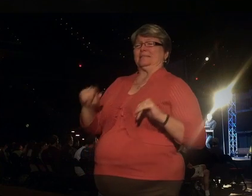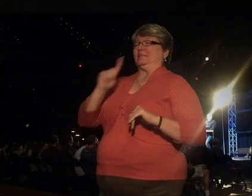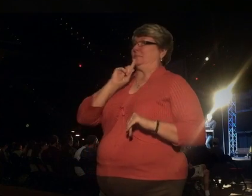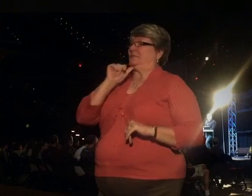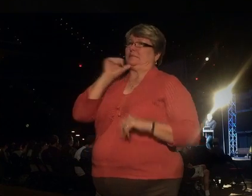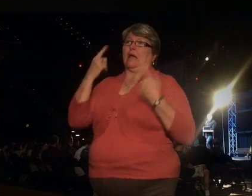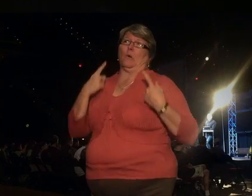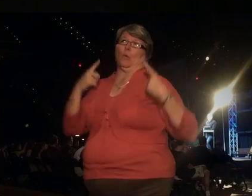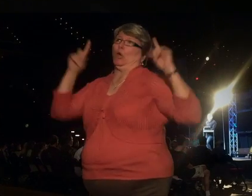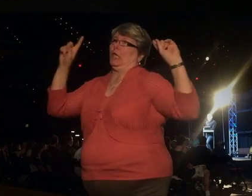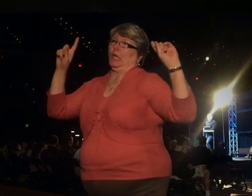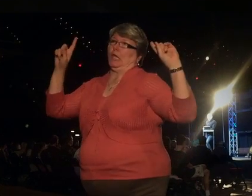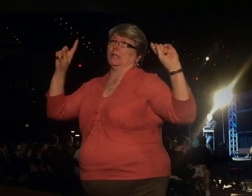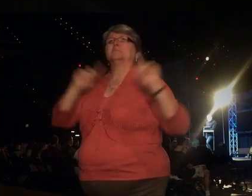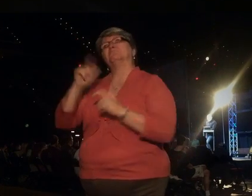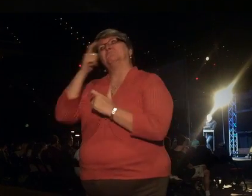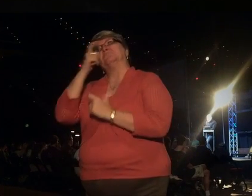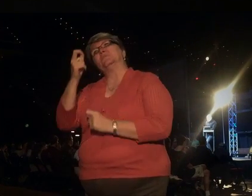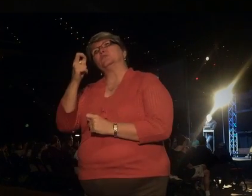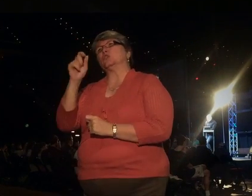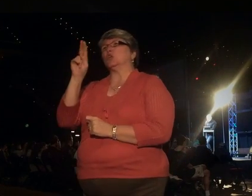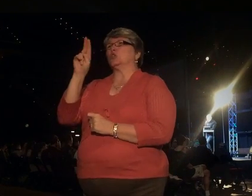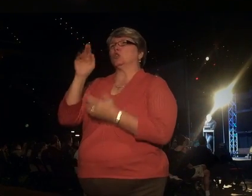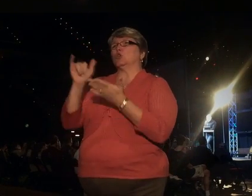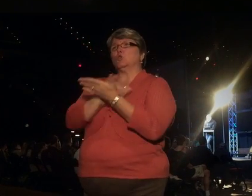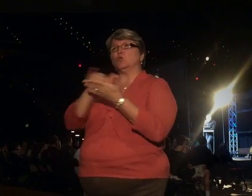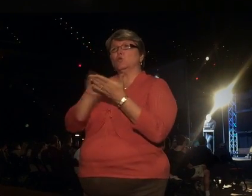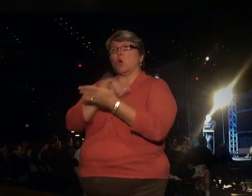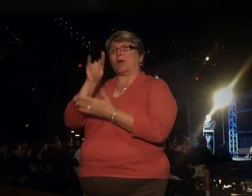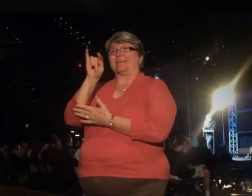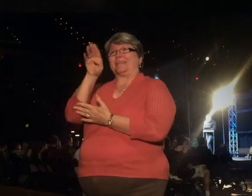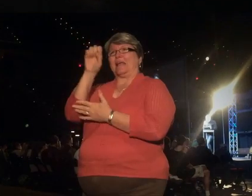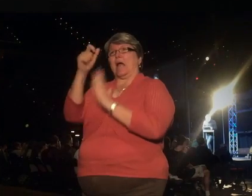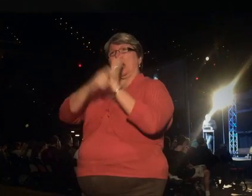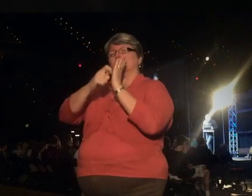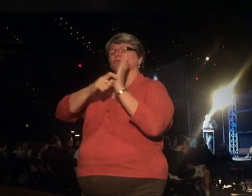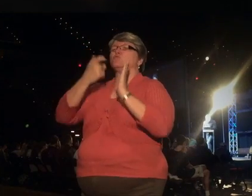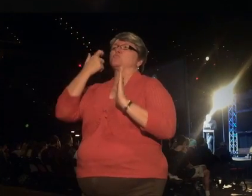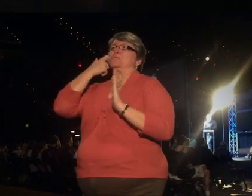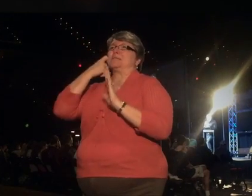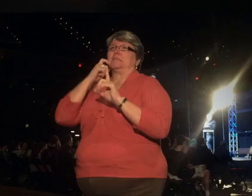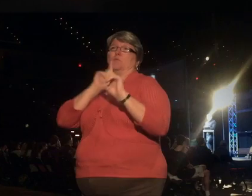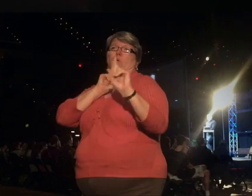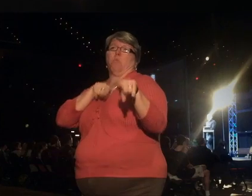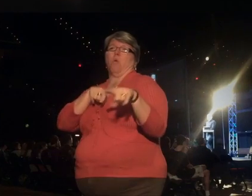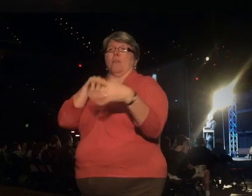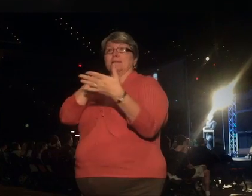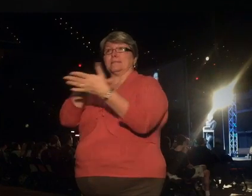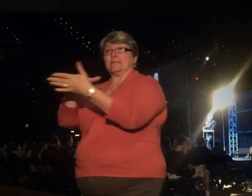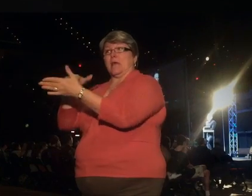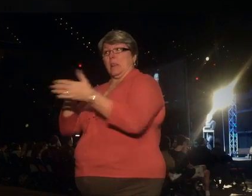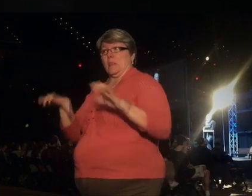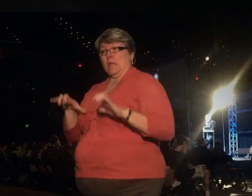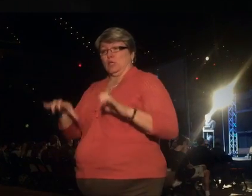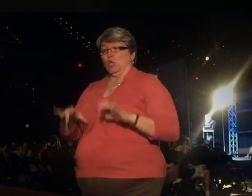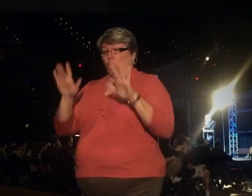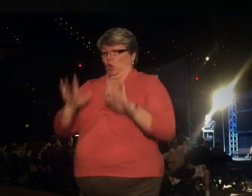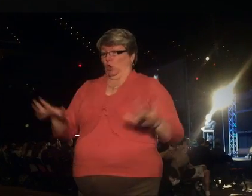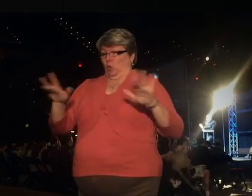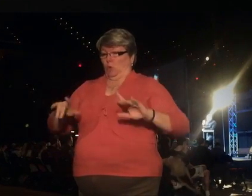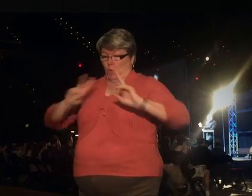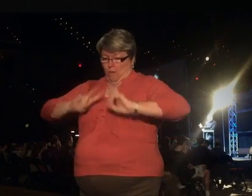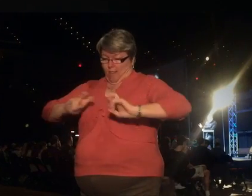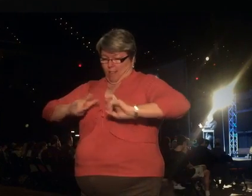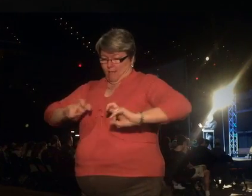system isn't working. It's interesting, the New York Times recently reported on a study that they conducted a